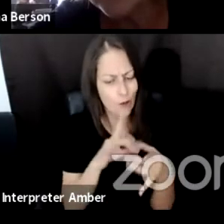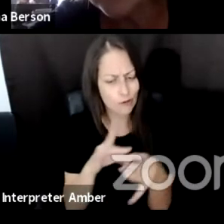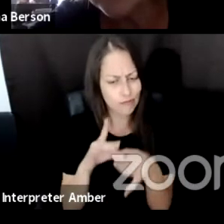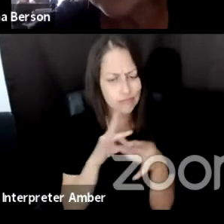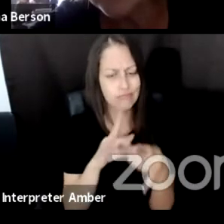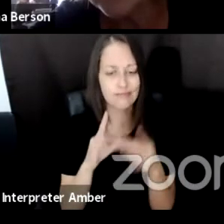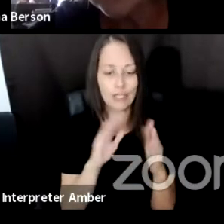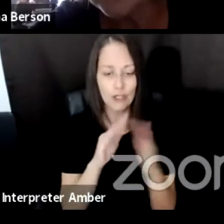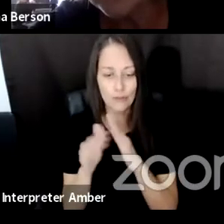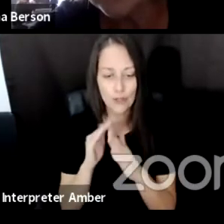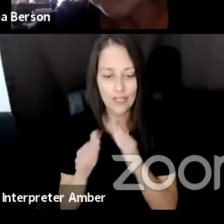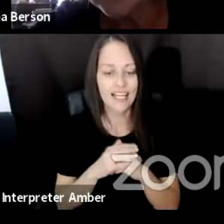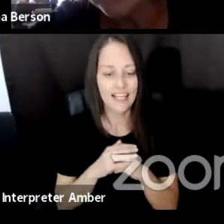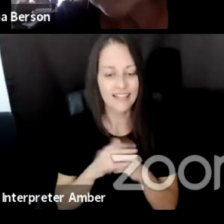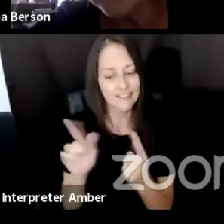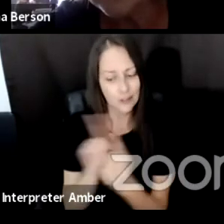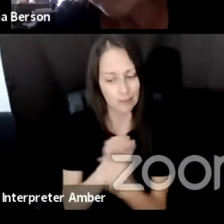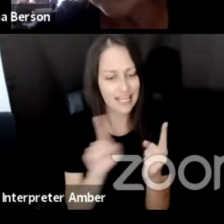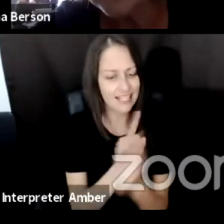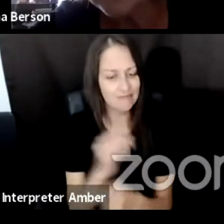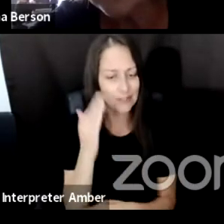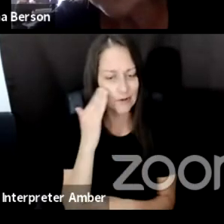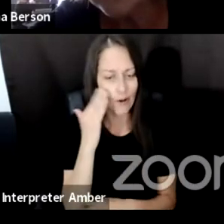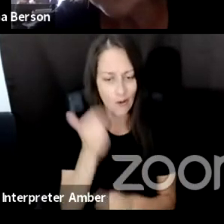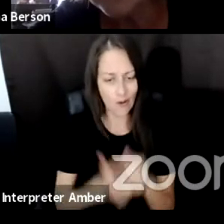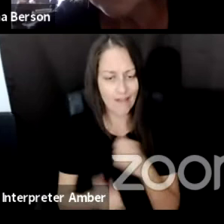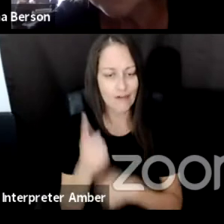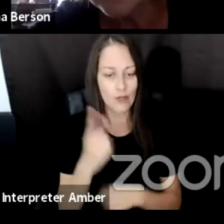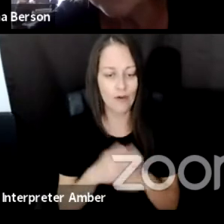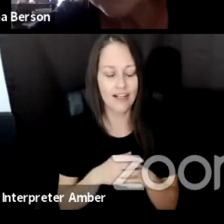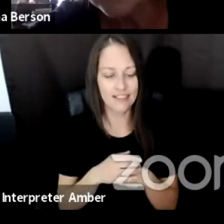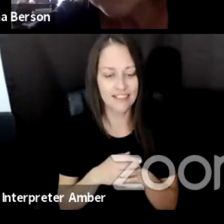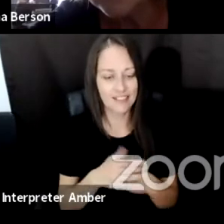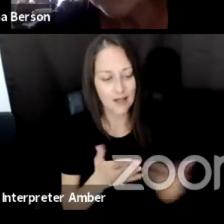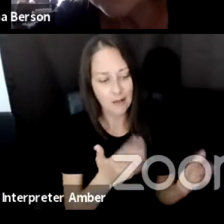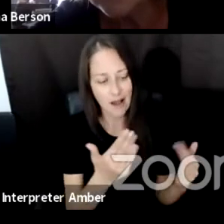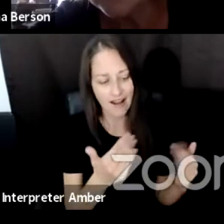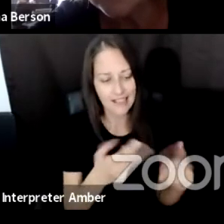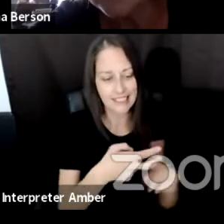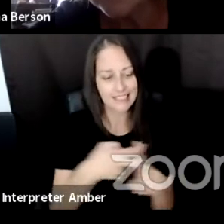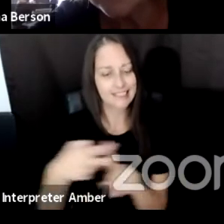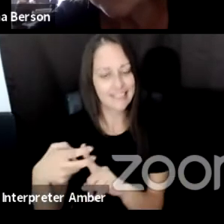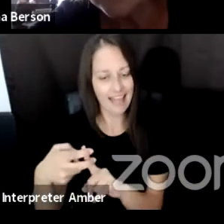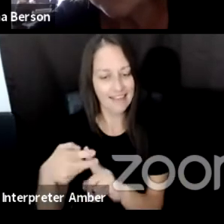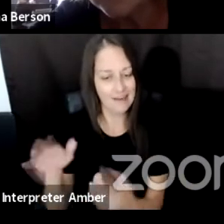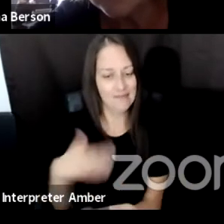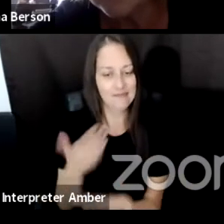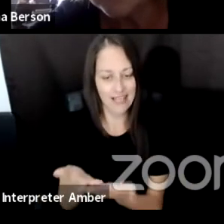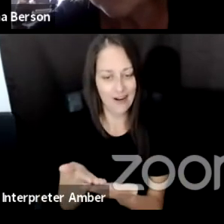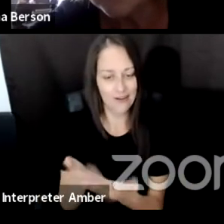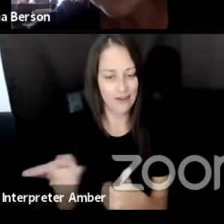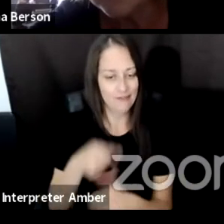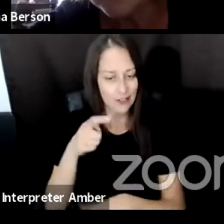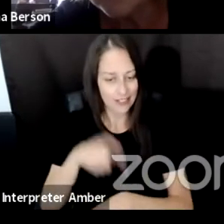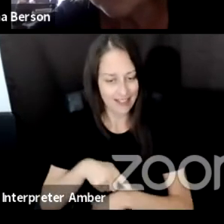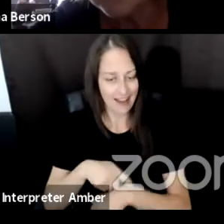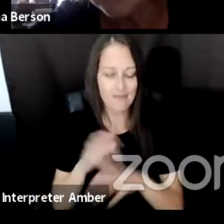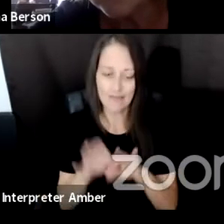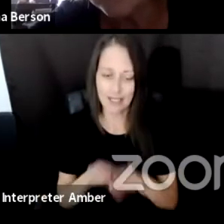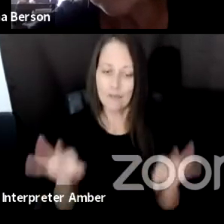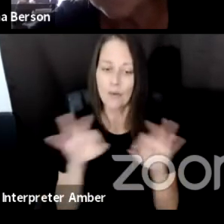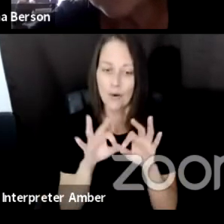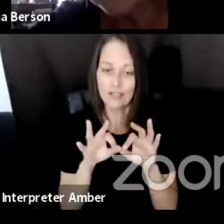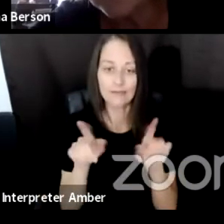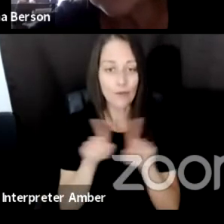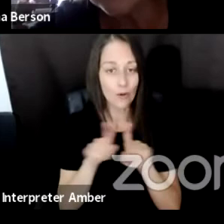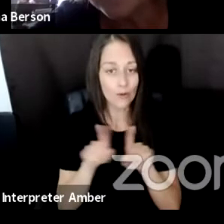you just kind of know everyone. And so getting someone to that door first is really important. And I think getting people there at a young age,